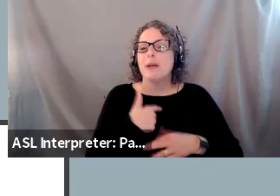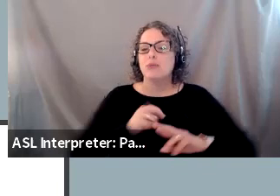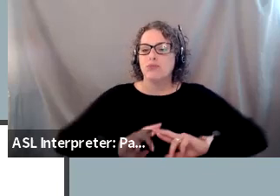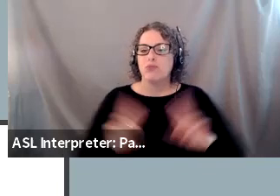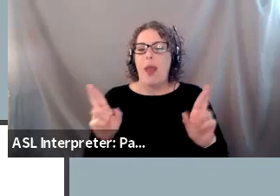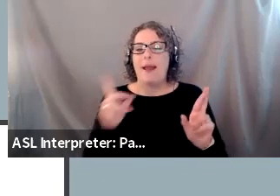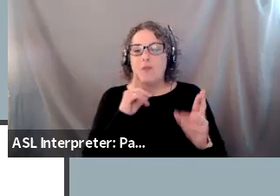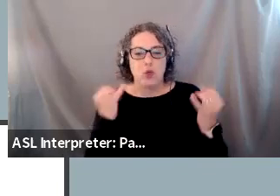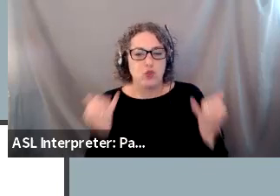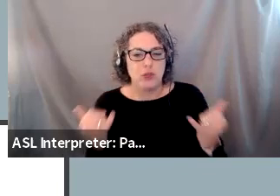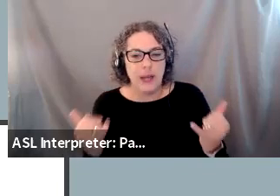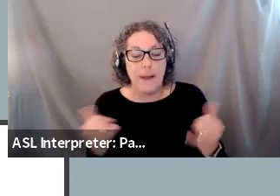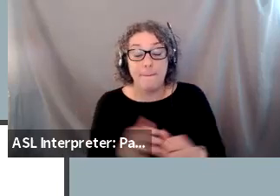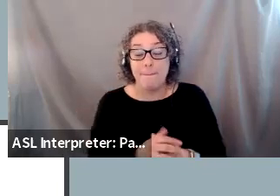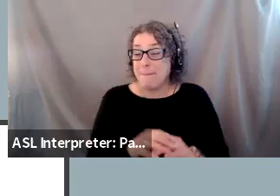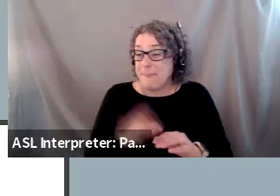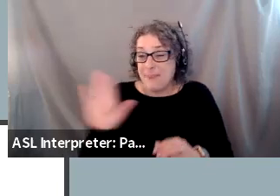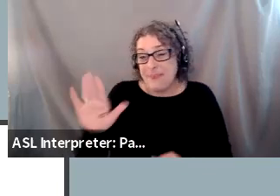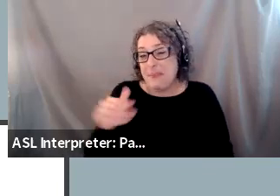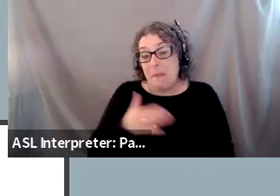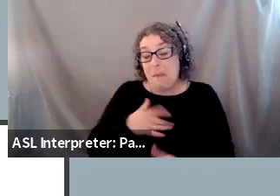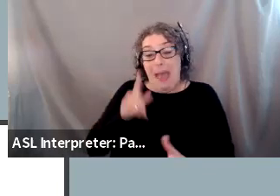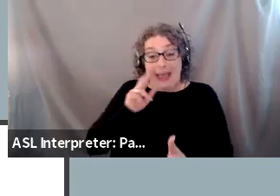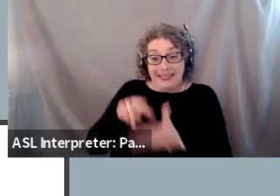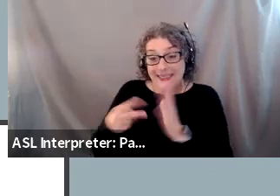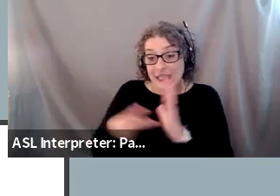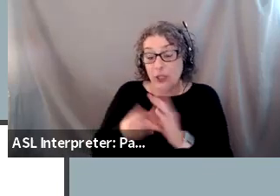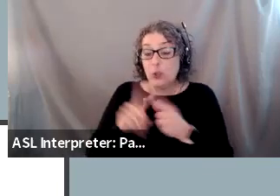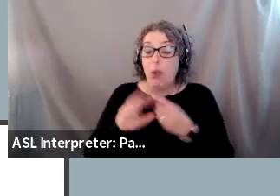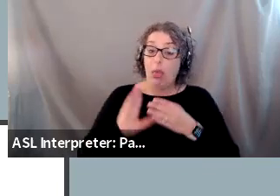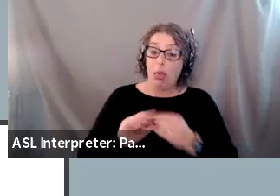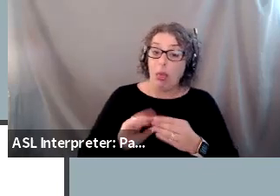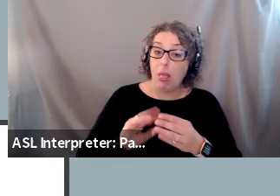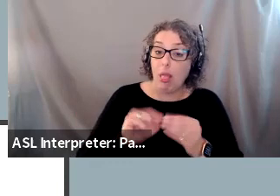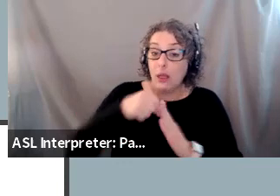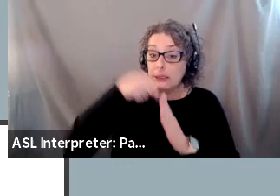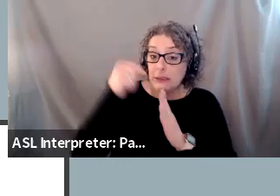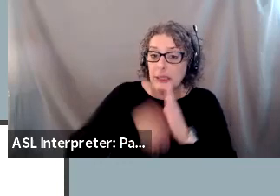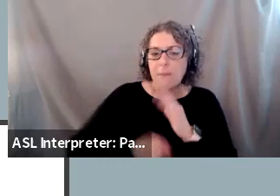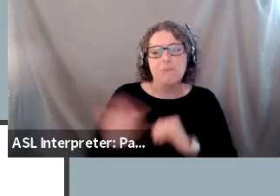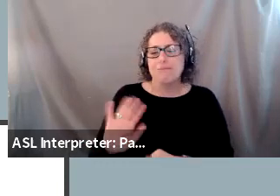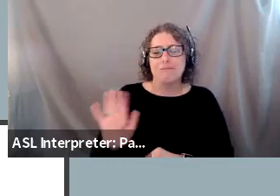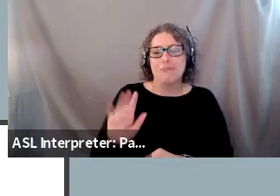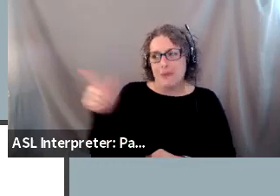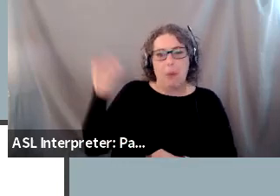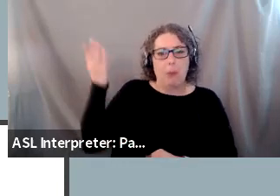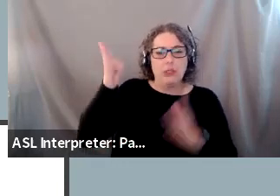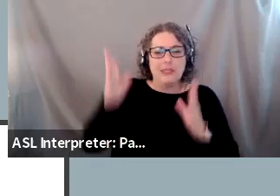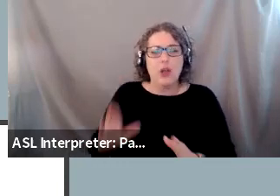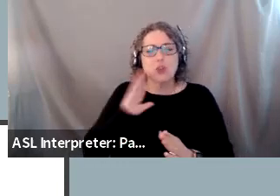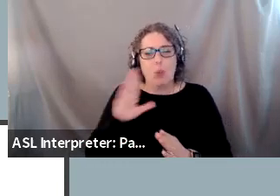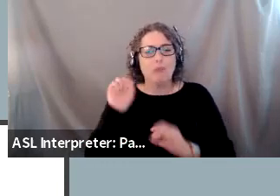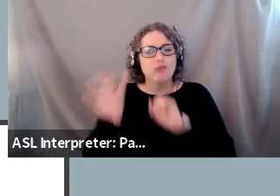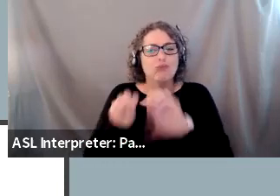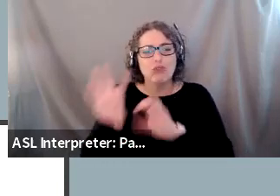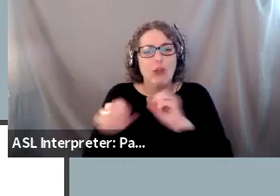intend to cover areas that our presenters will cover subsequently, but I just wanted to have a couple of